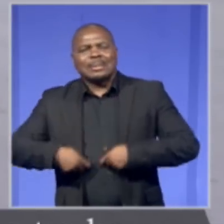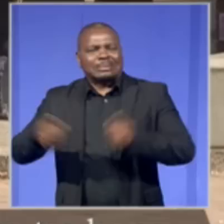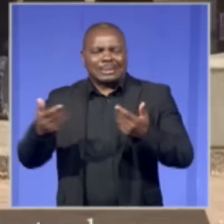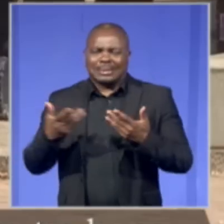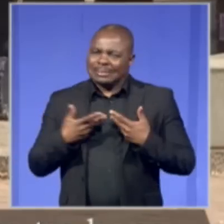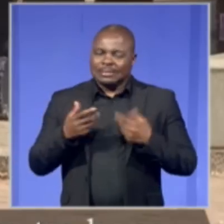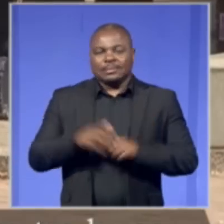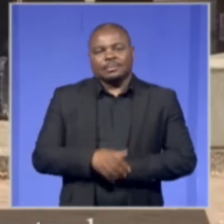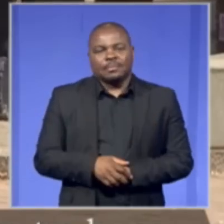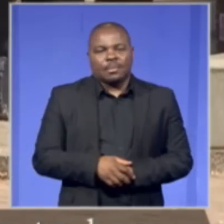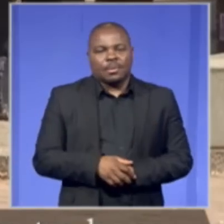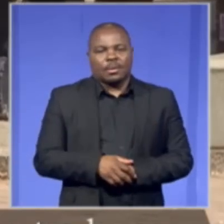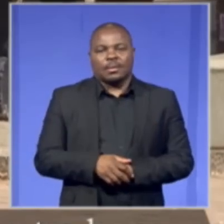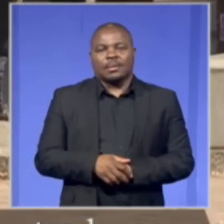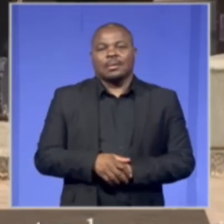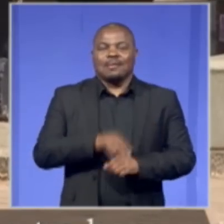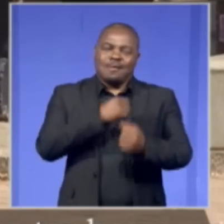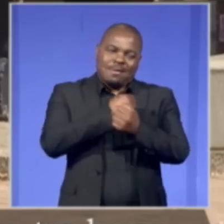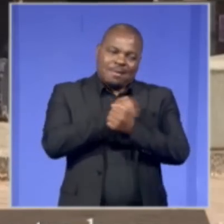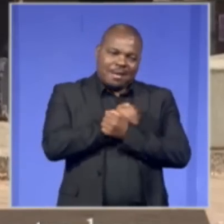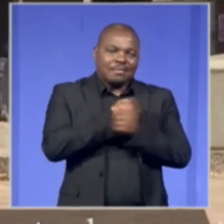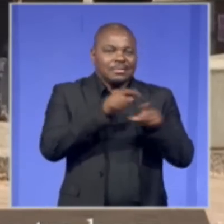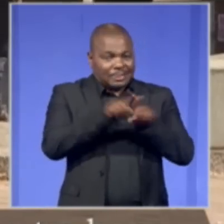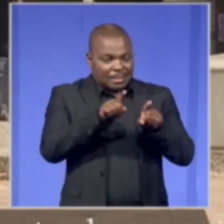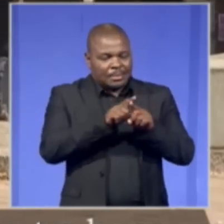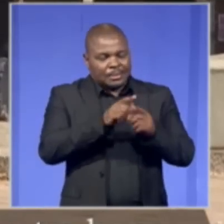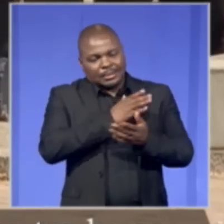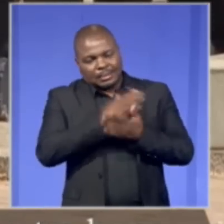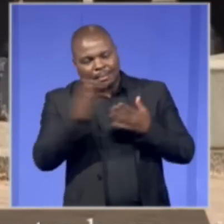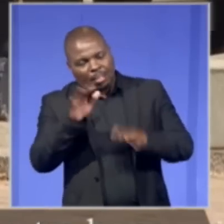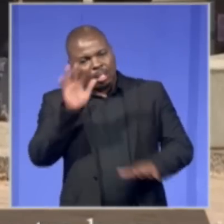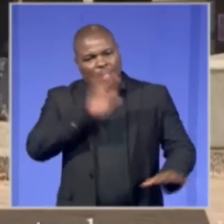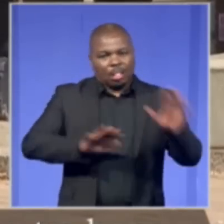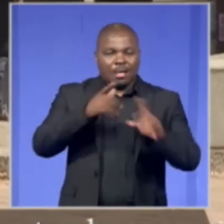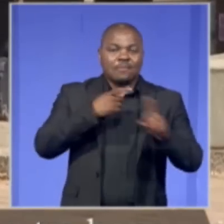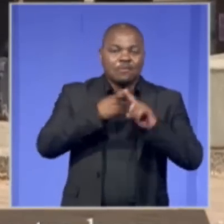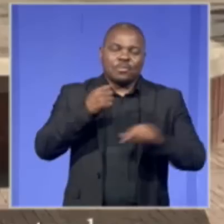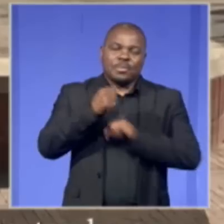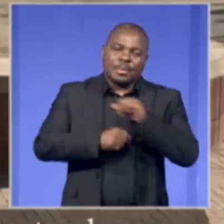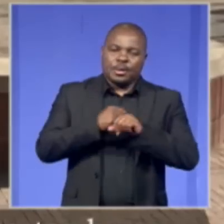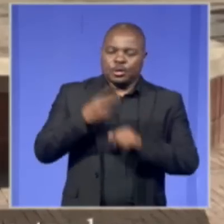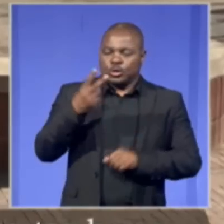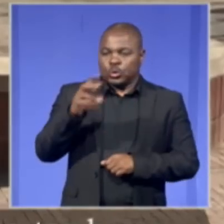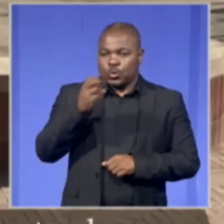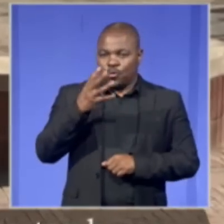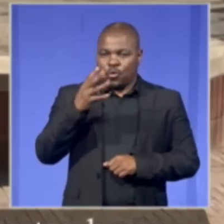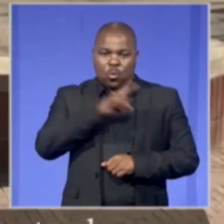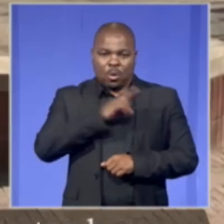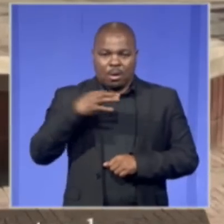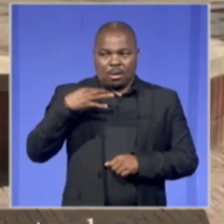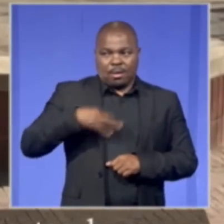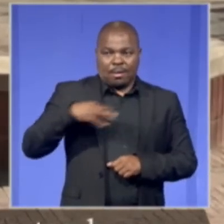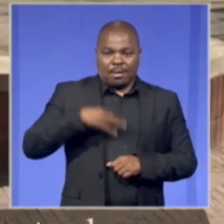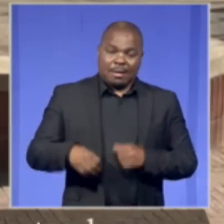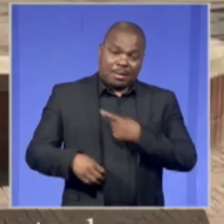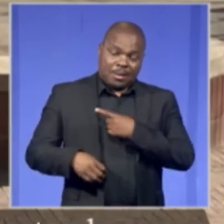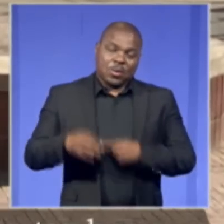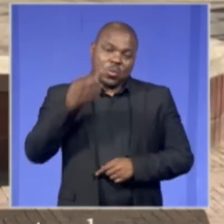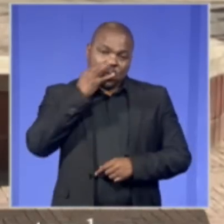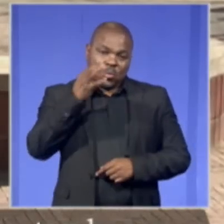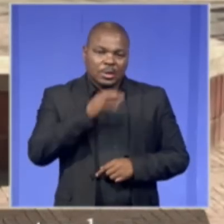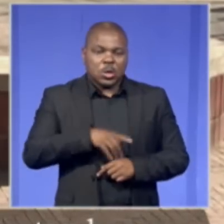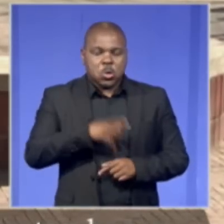lona. Lorato le lone go bonala le kgoreleditse bangwe mo ngwageng wa 2024 jaaka le kgarebe leno le tlhagisa o seke